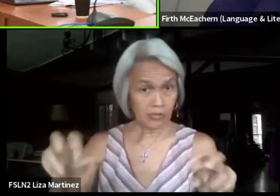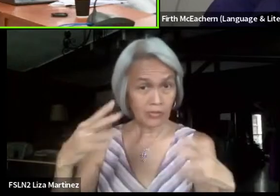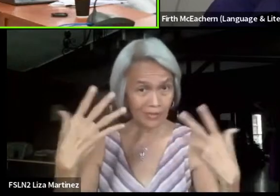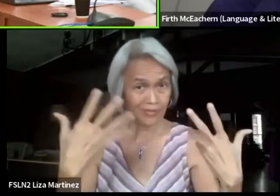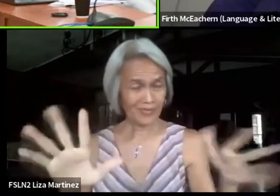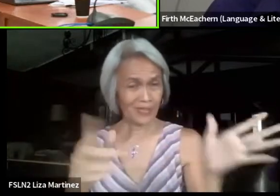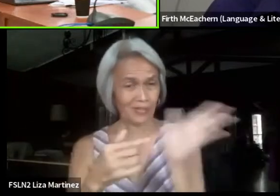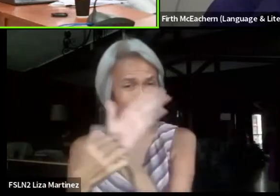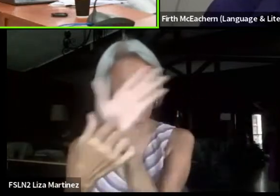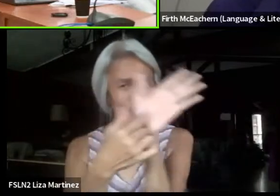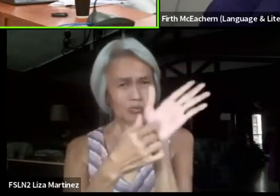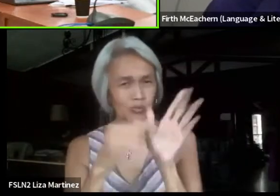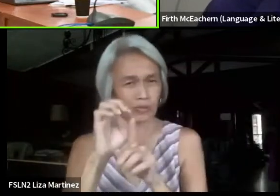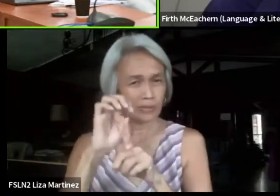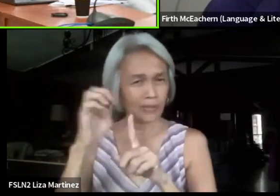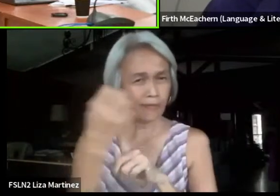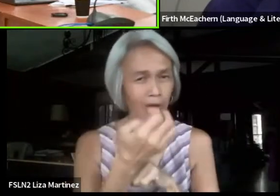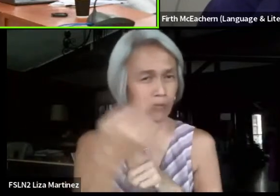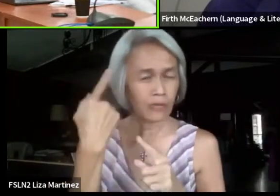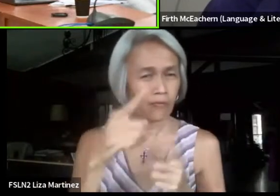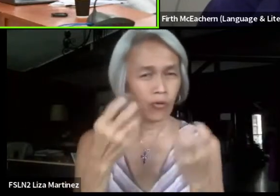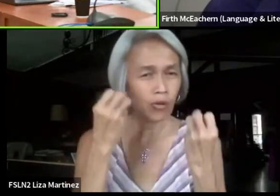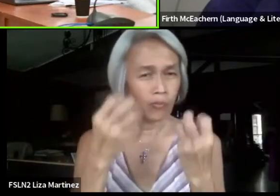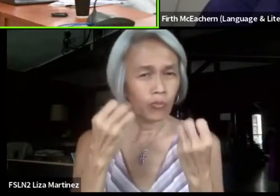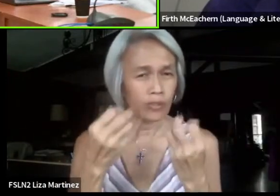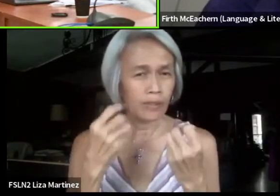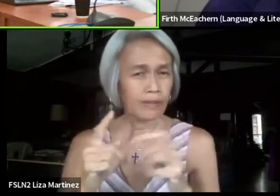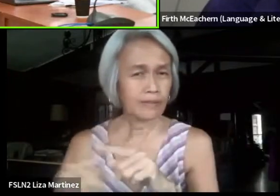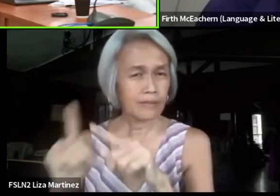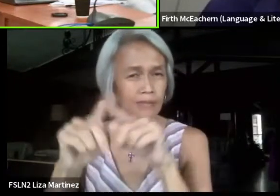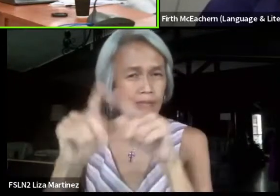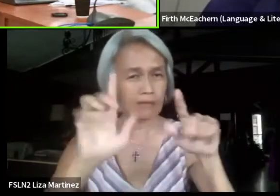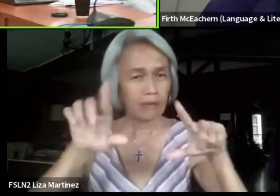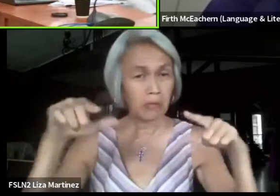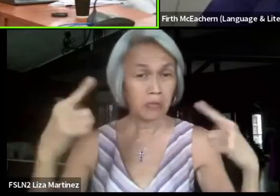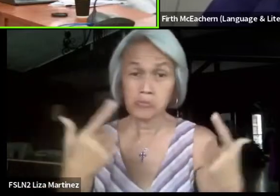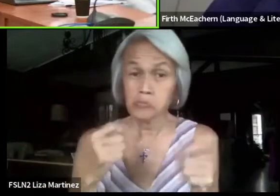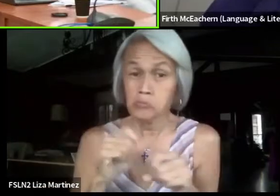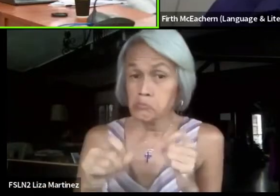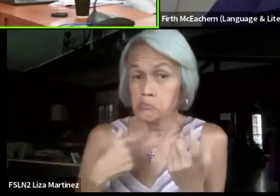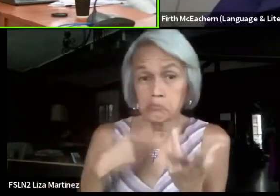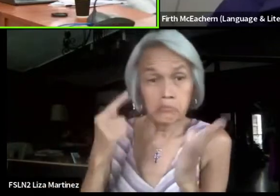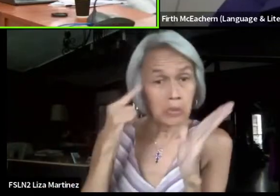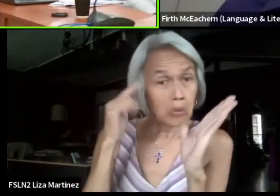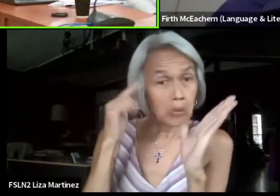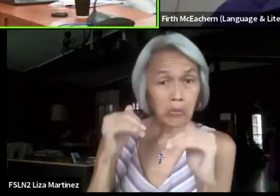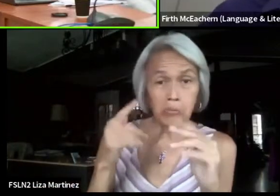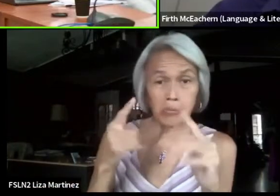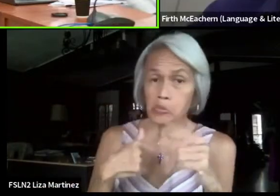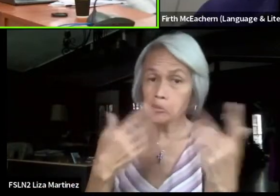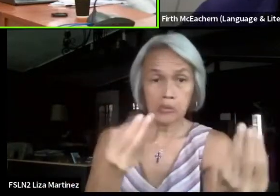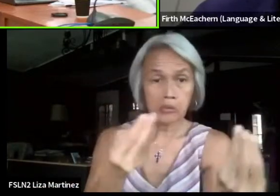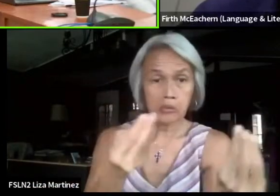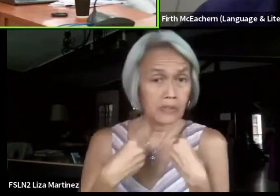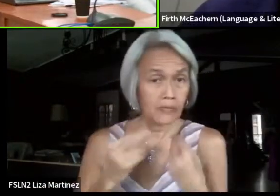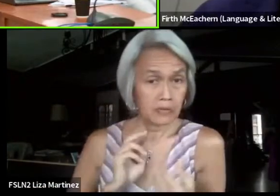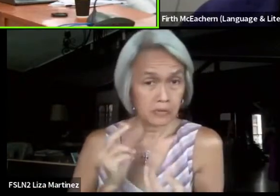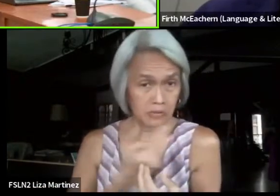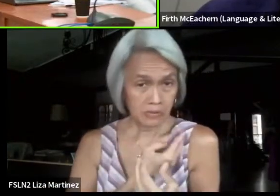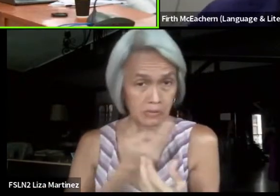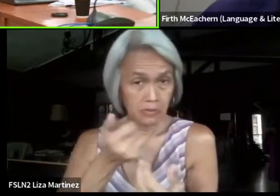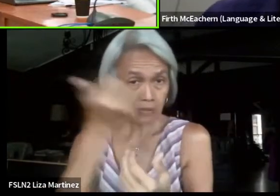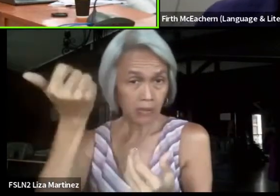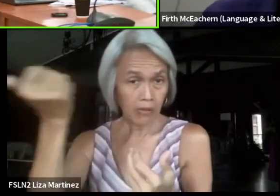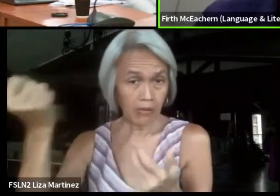your conclusion that it's successful is indeed successful. I hope you can at least provide this committee with that. With that,